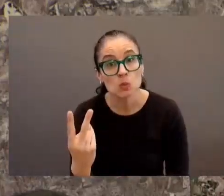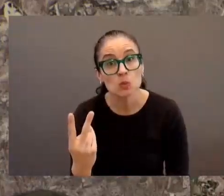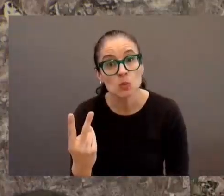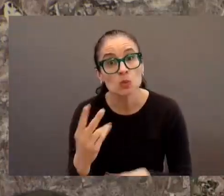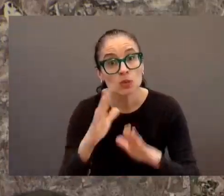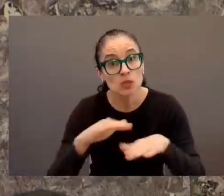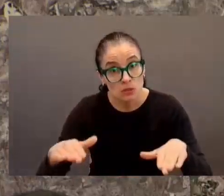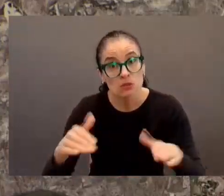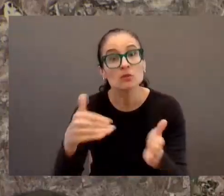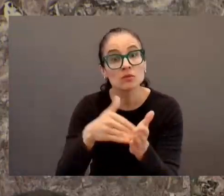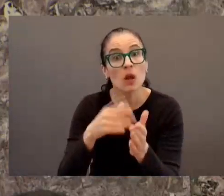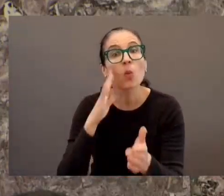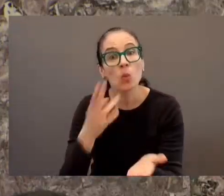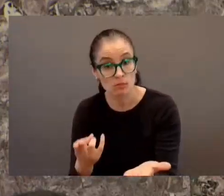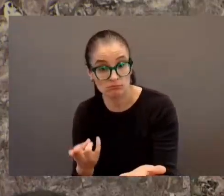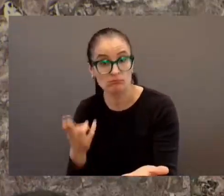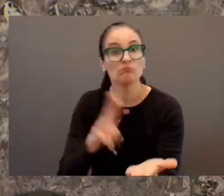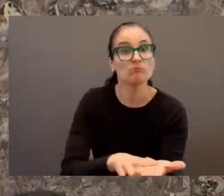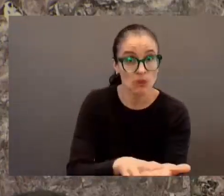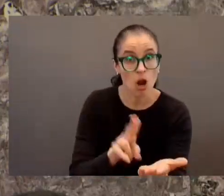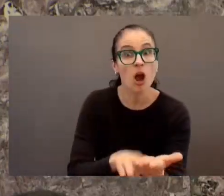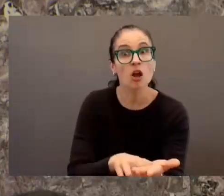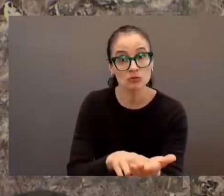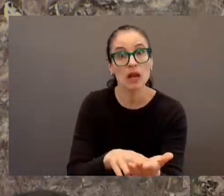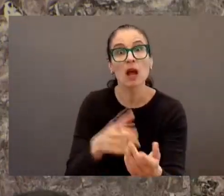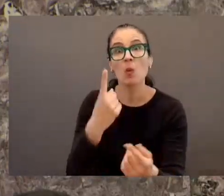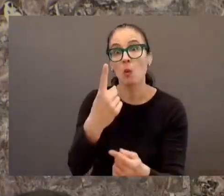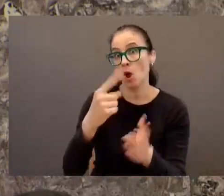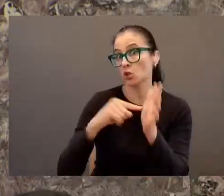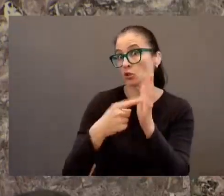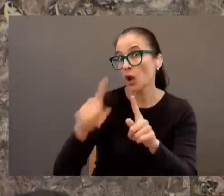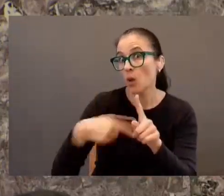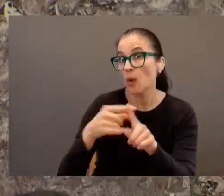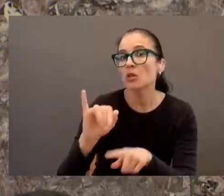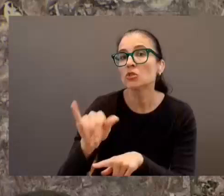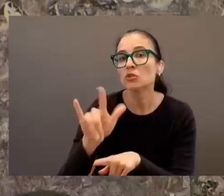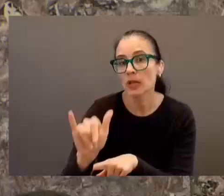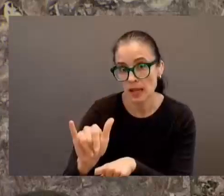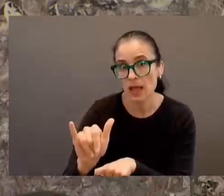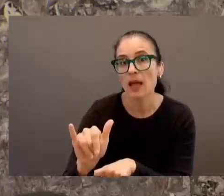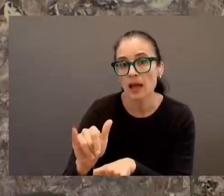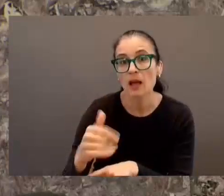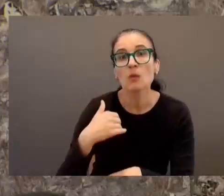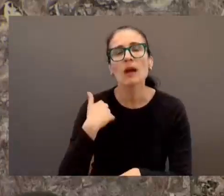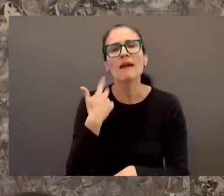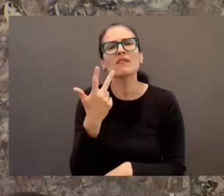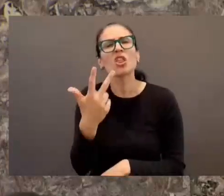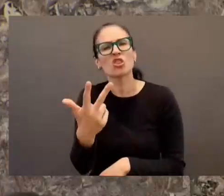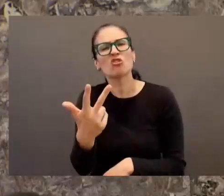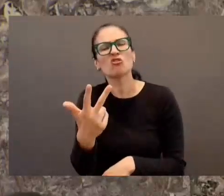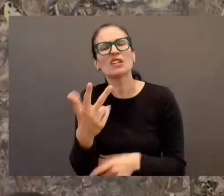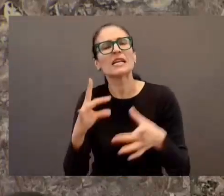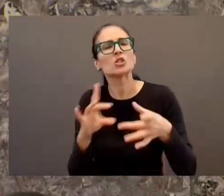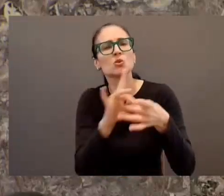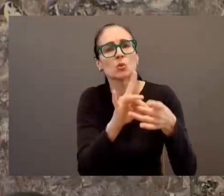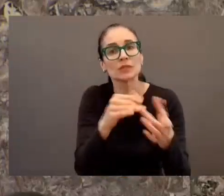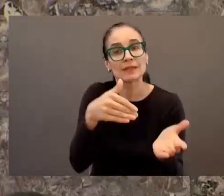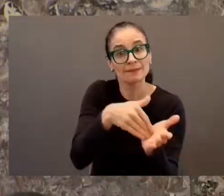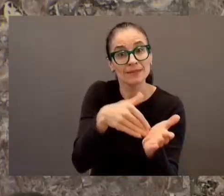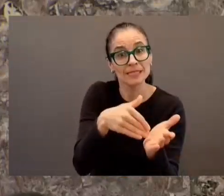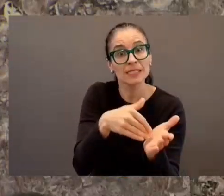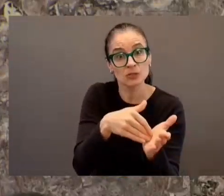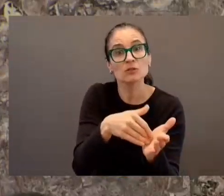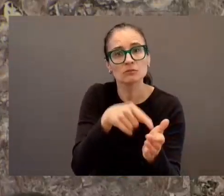are 3 associate physicians in a pediatrician program that are coming. They are also going to in July and August.